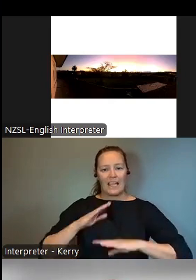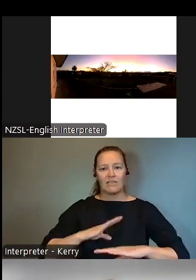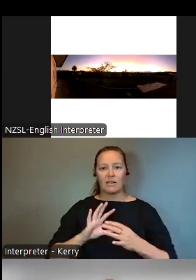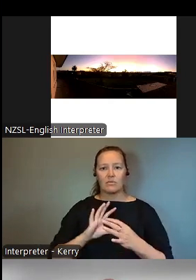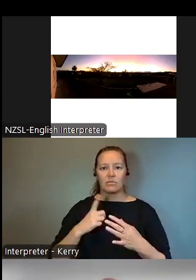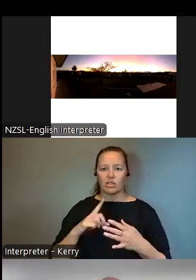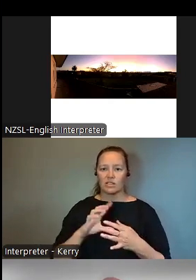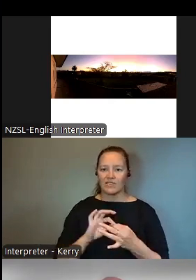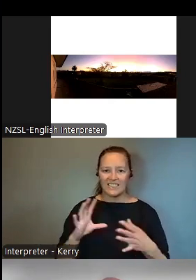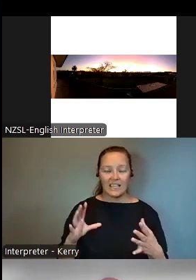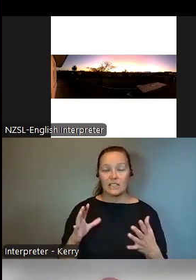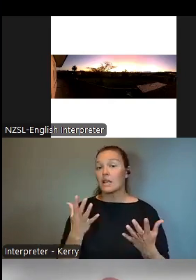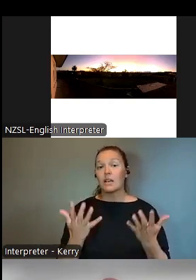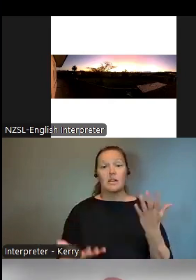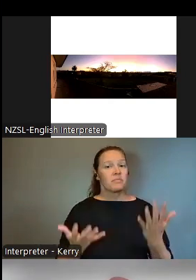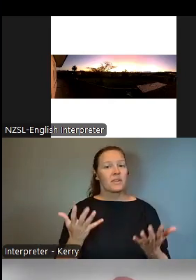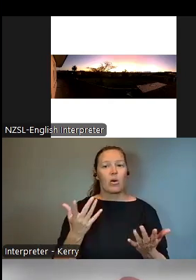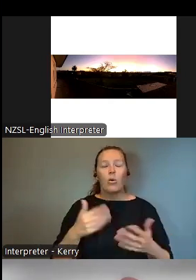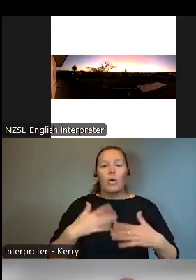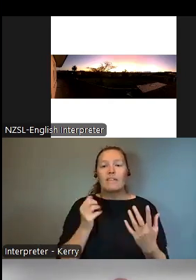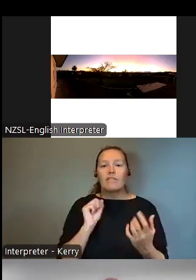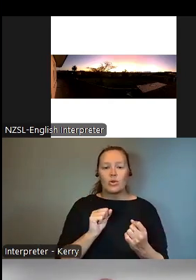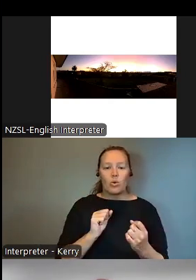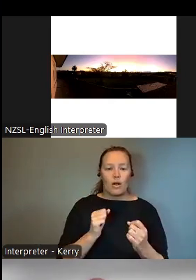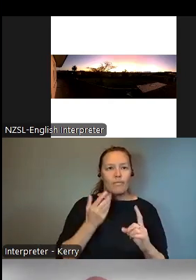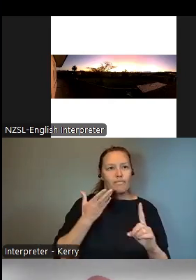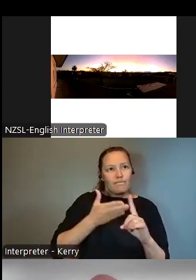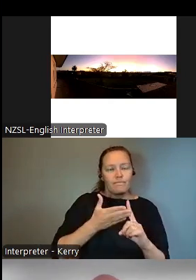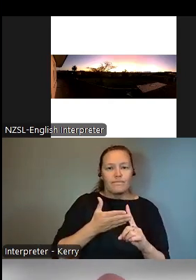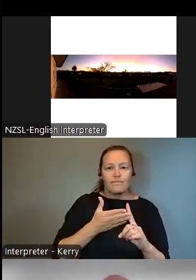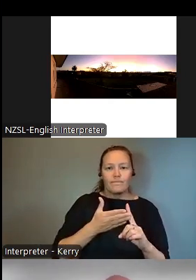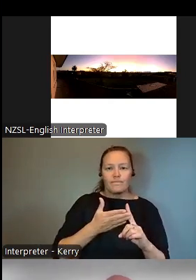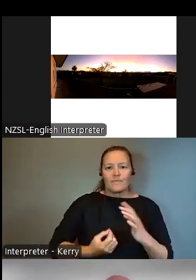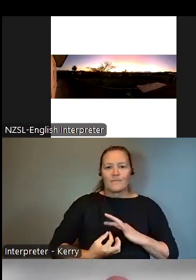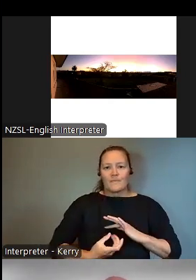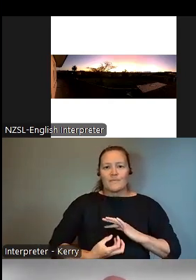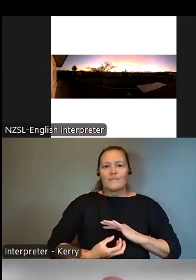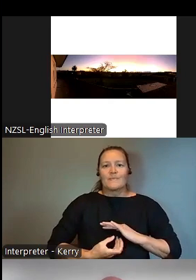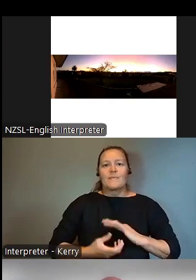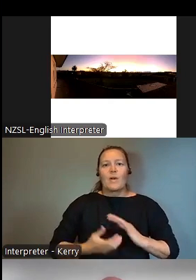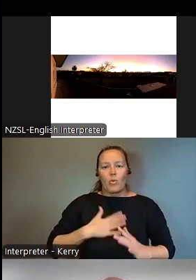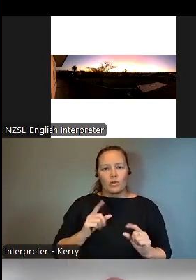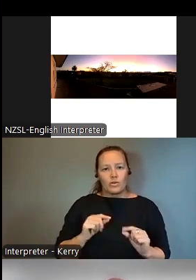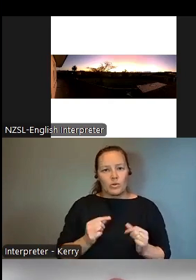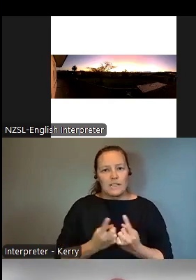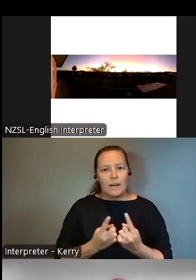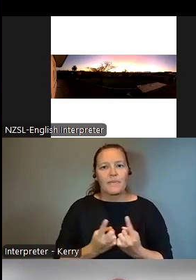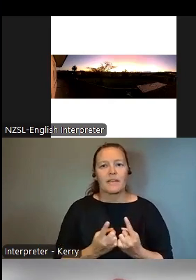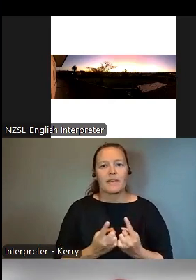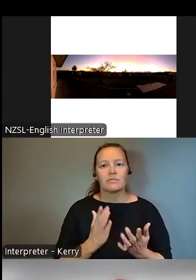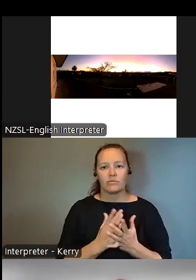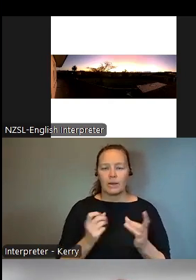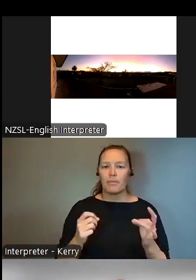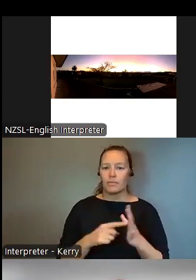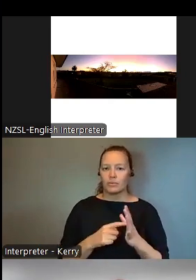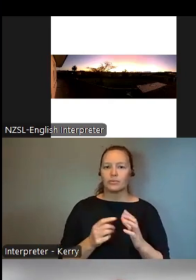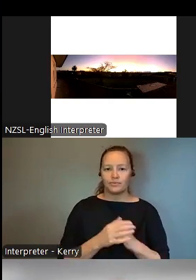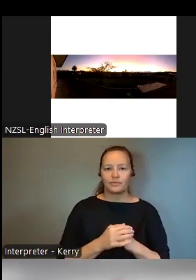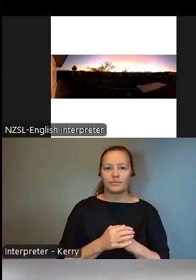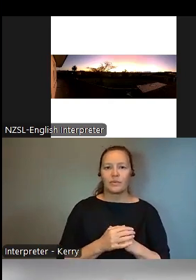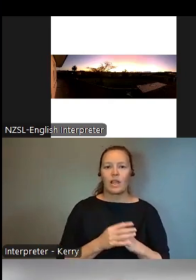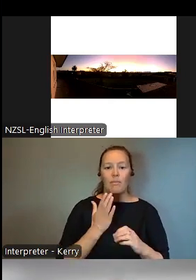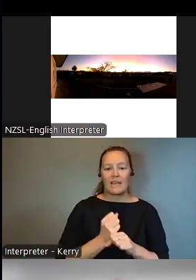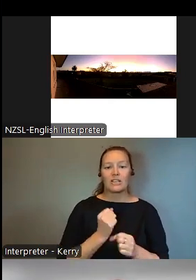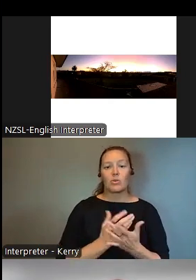is, it's really useful to have a burning platform and make sure that everybody feels that as well,